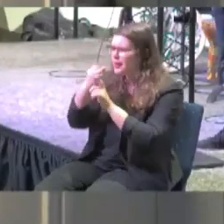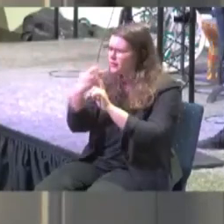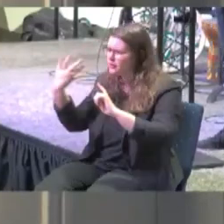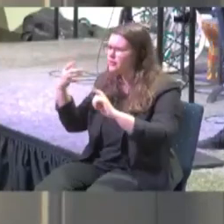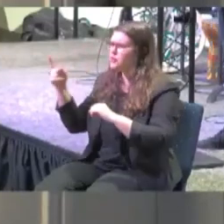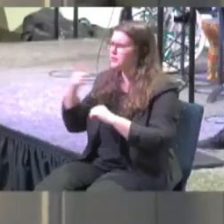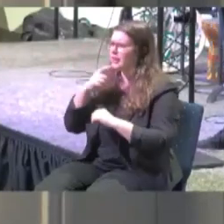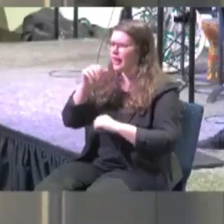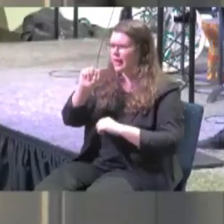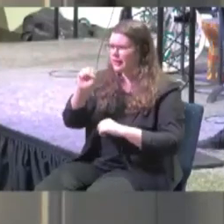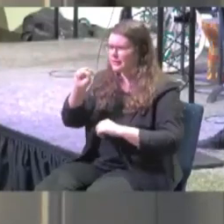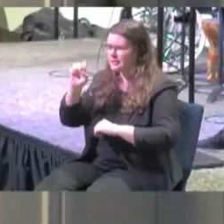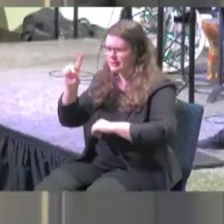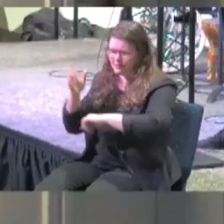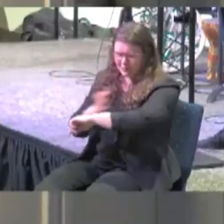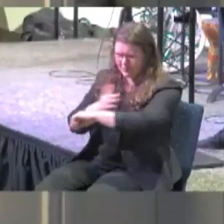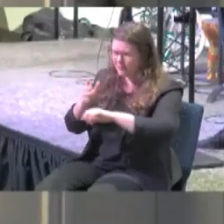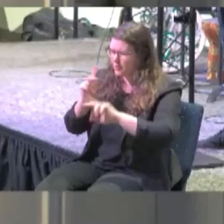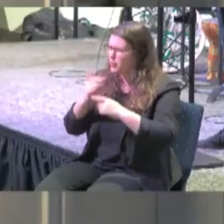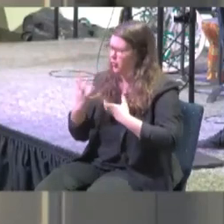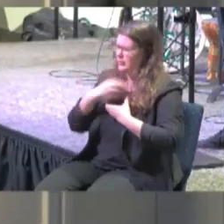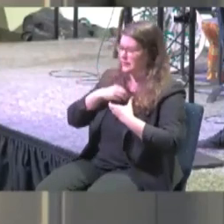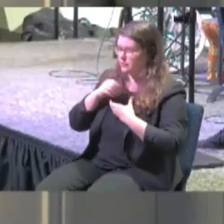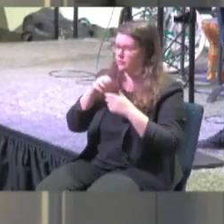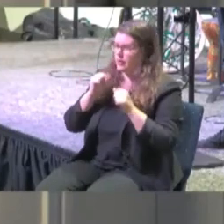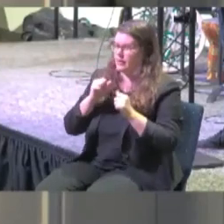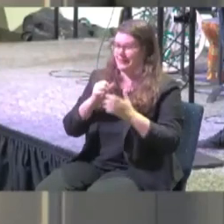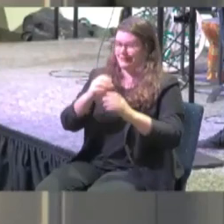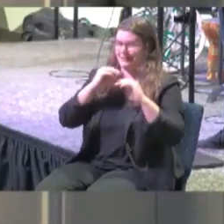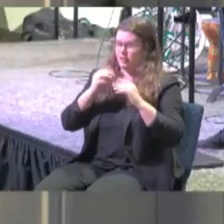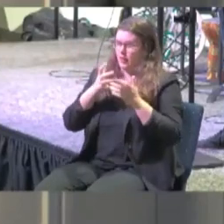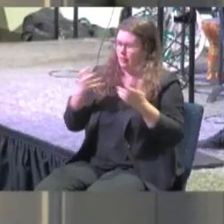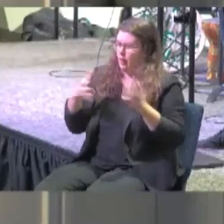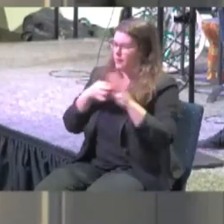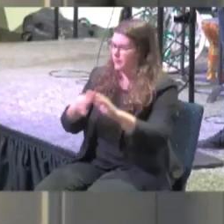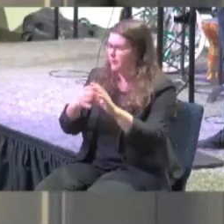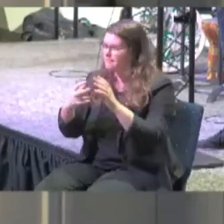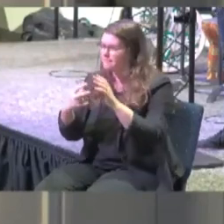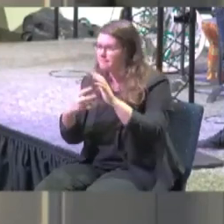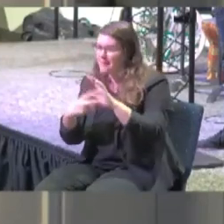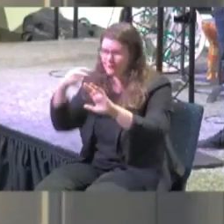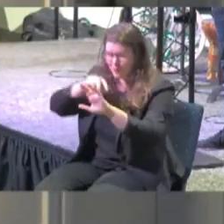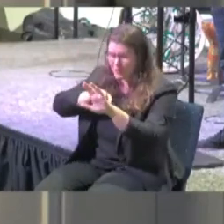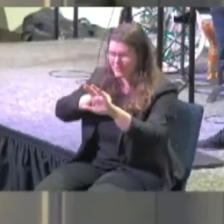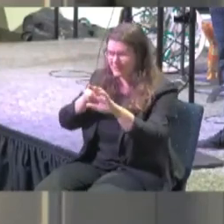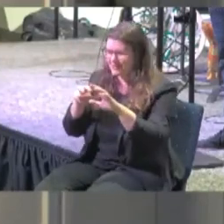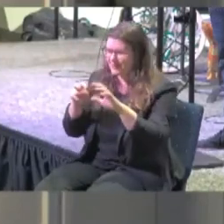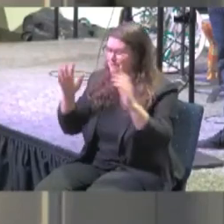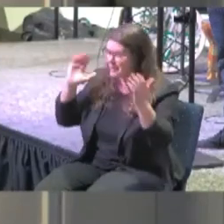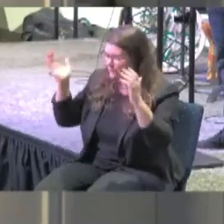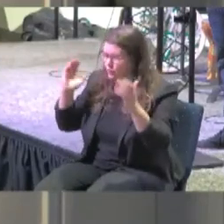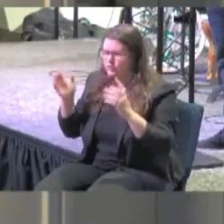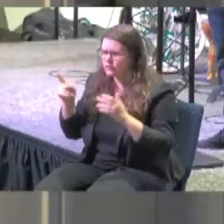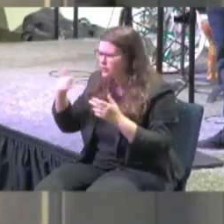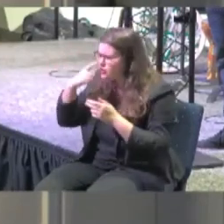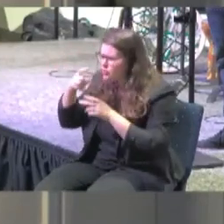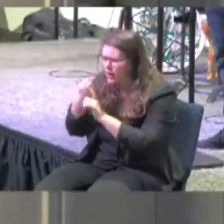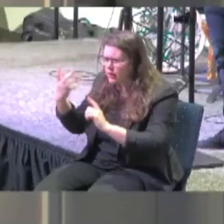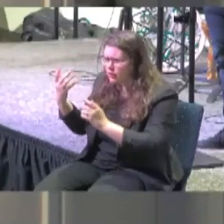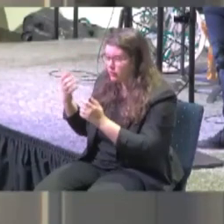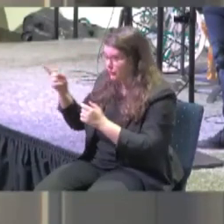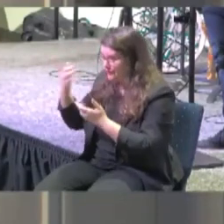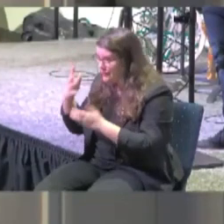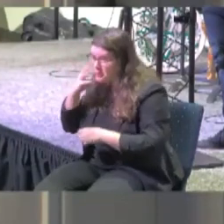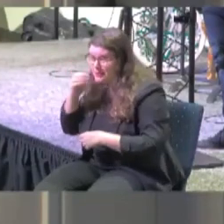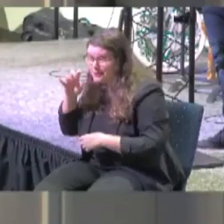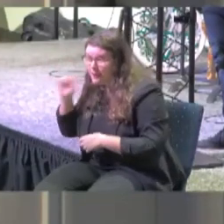teach me about how best to communicate metaphors? Is this something that you have practiced or an idea that you have? Thank